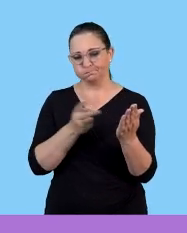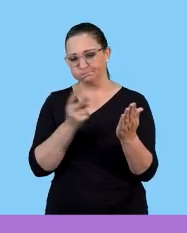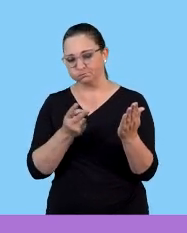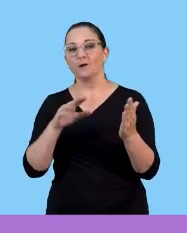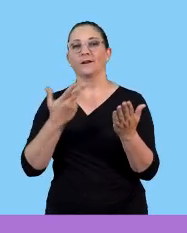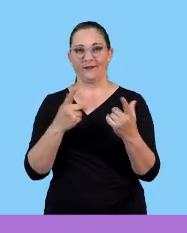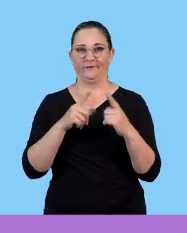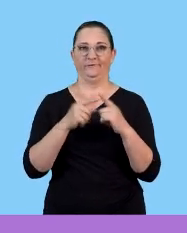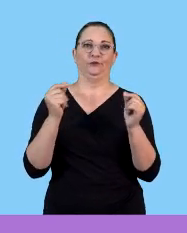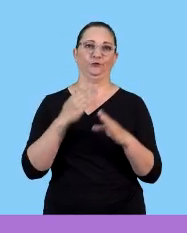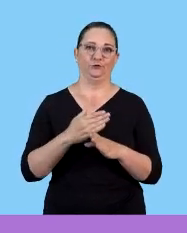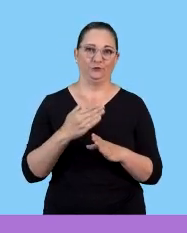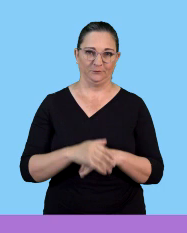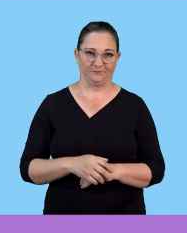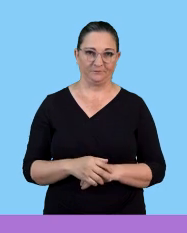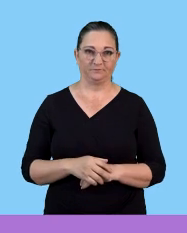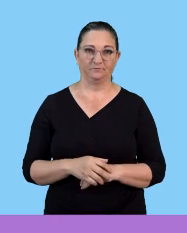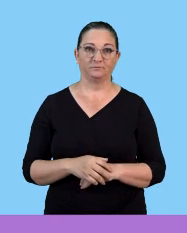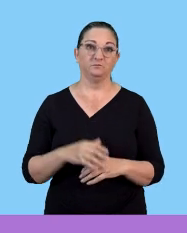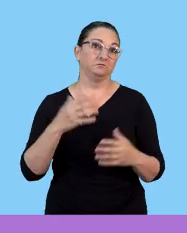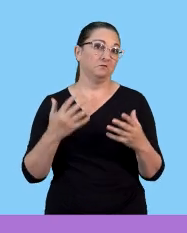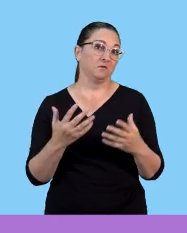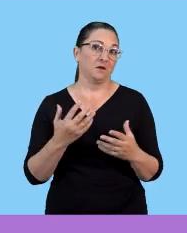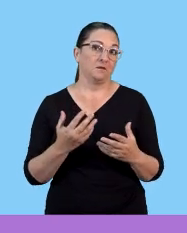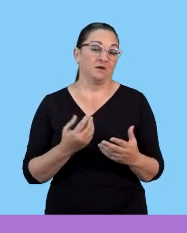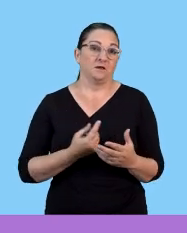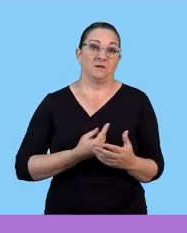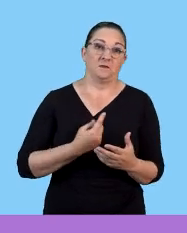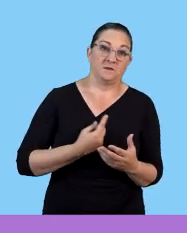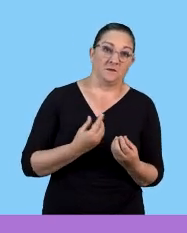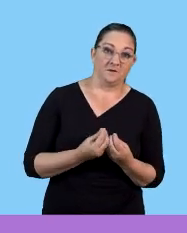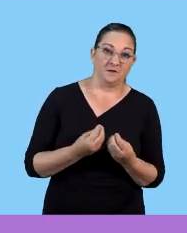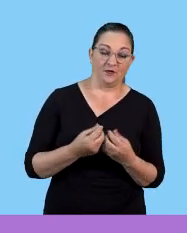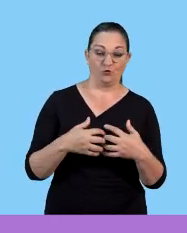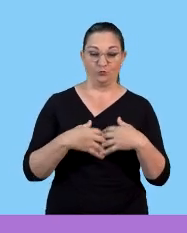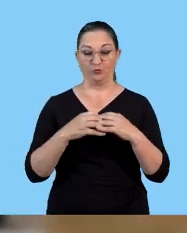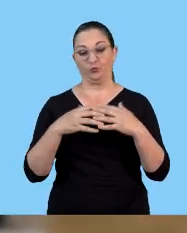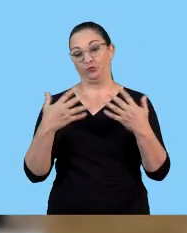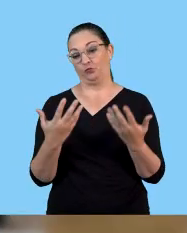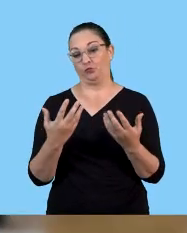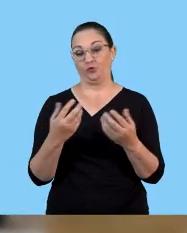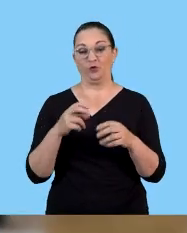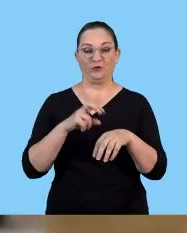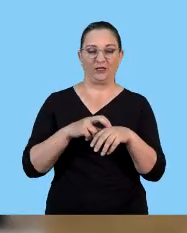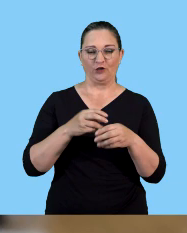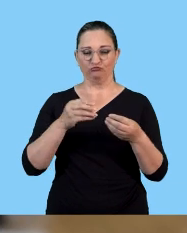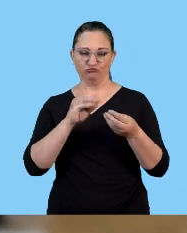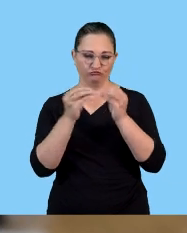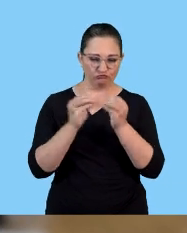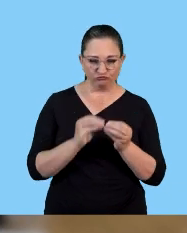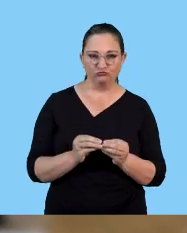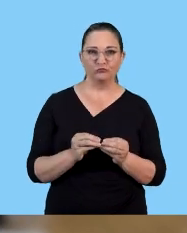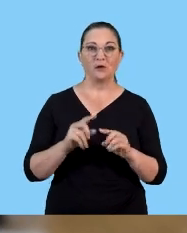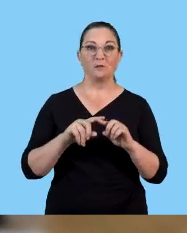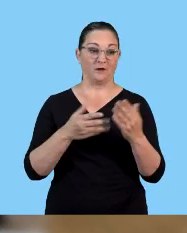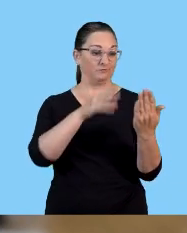complete a task. These tasks could be setting up a new cell phone or assembling a new chair. Either way,